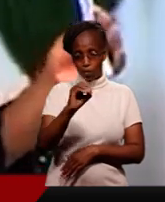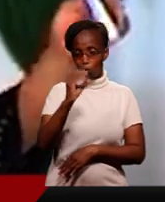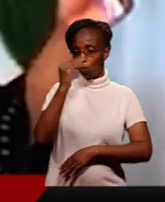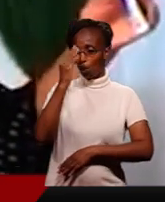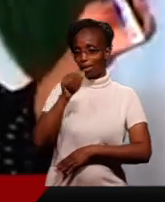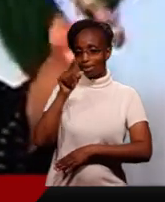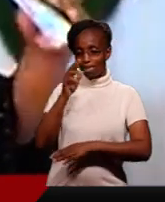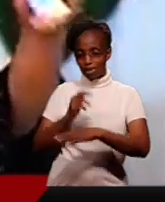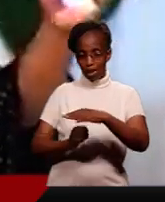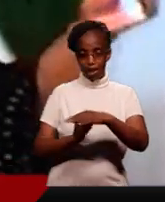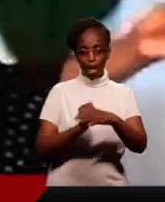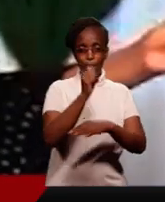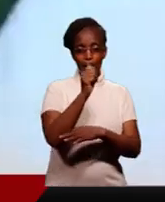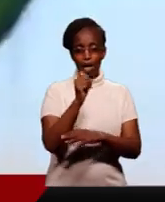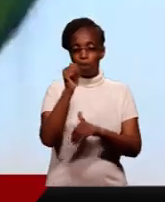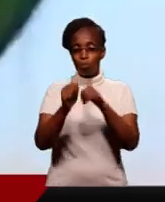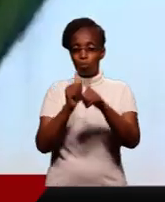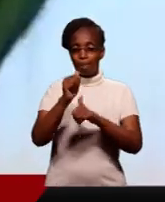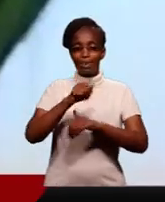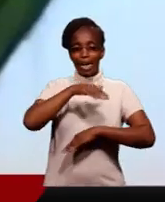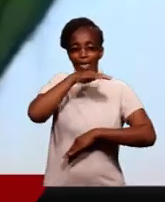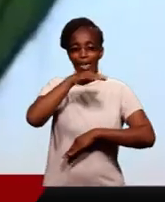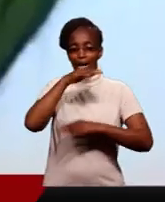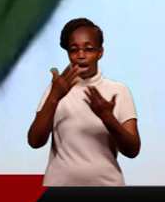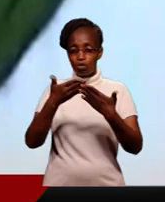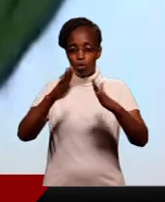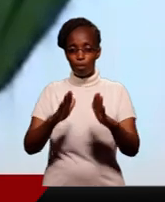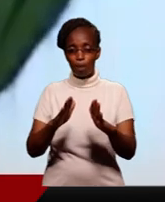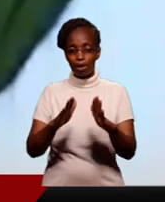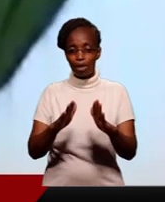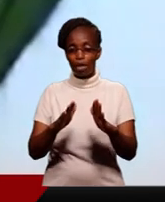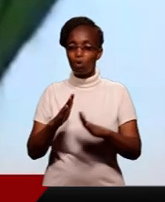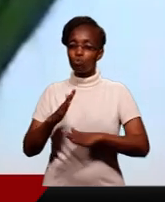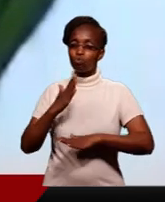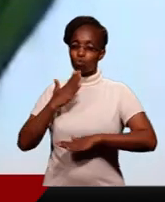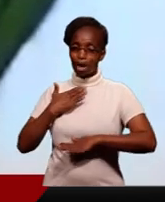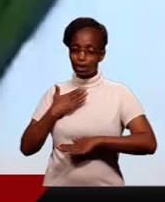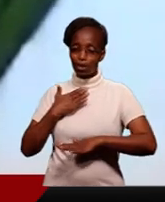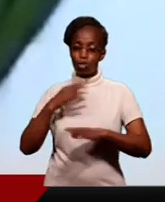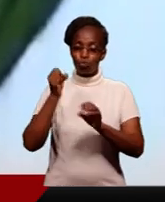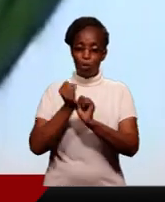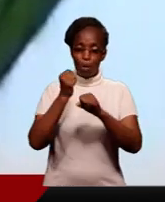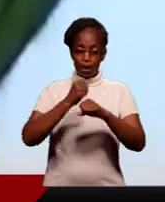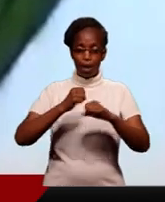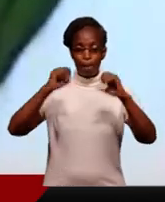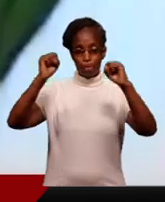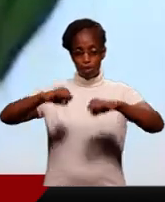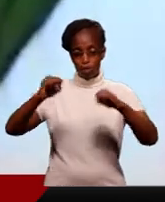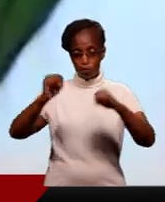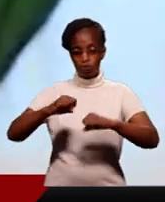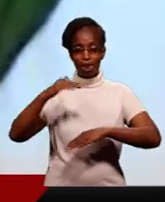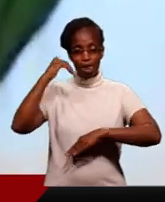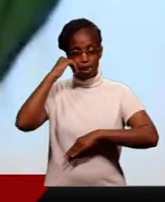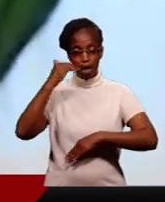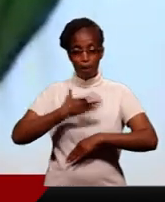that Baba has opened for all of us. We will make it possible to each and every Kenyan when they are sick to access